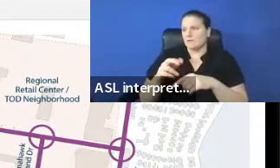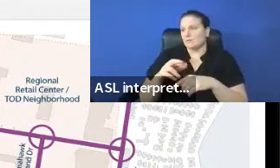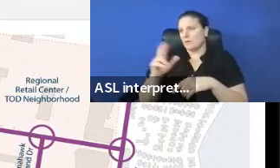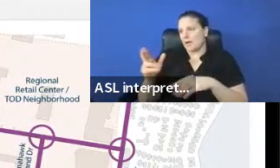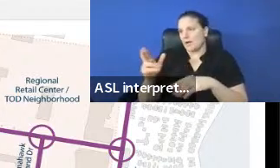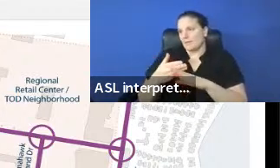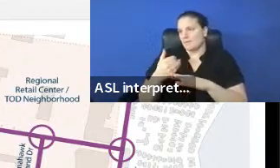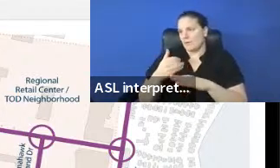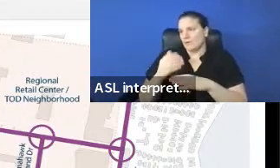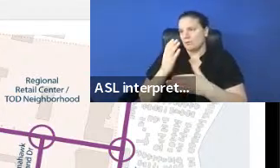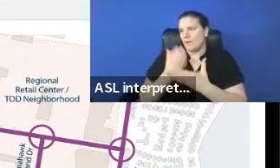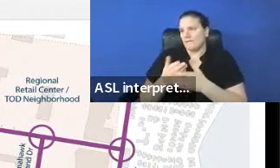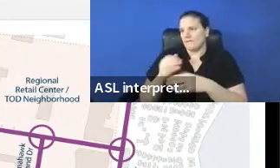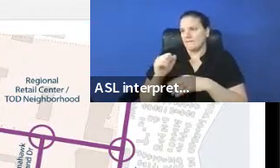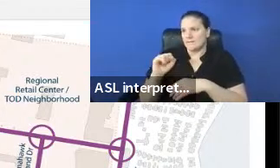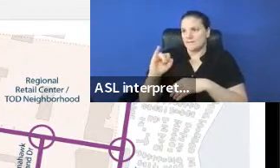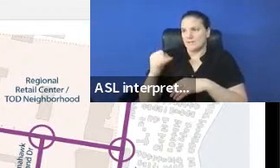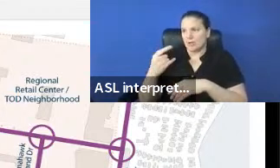get to the signal.